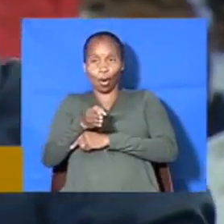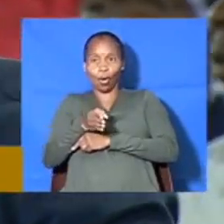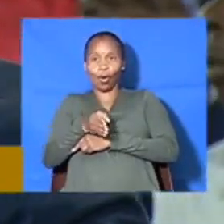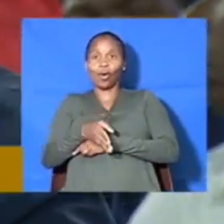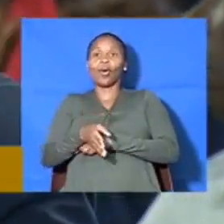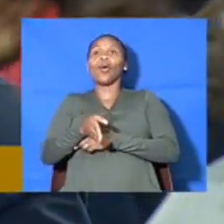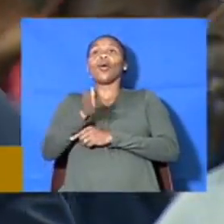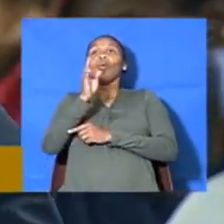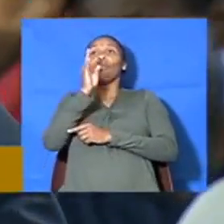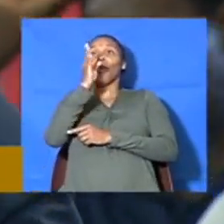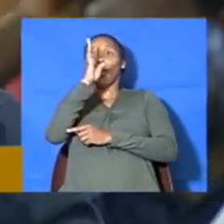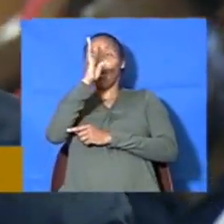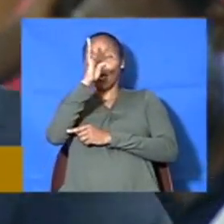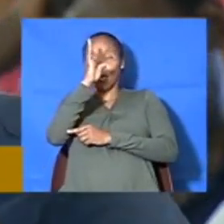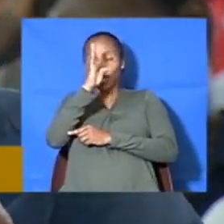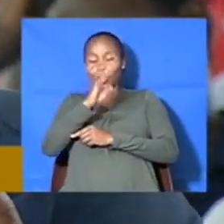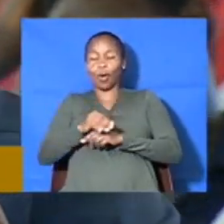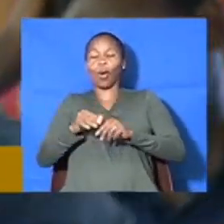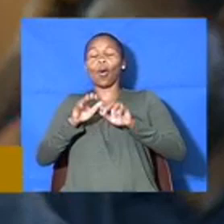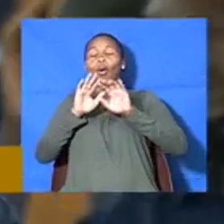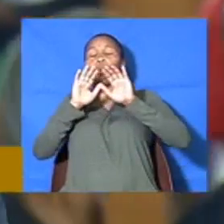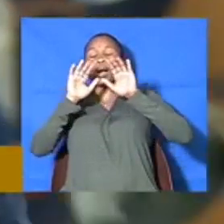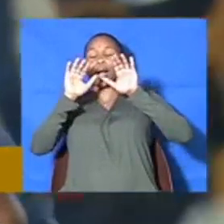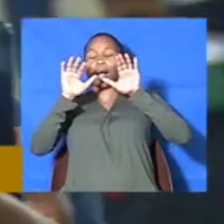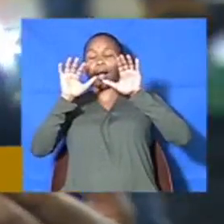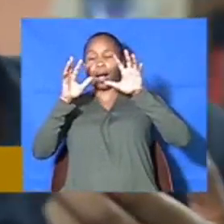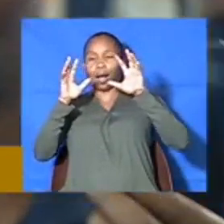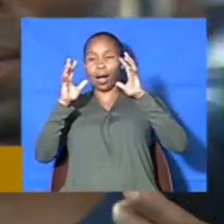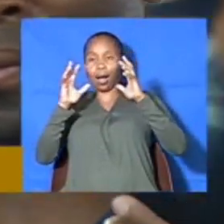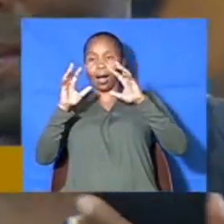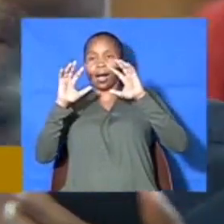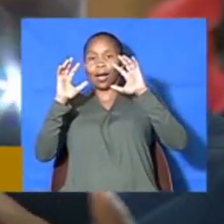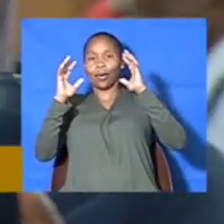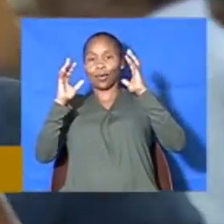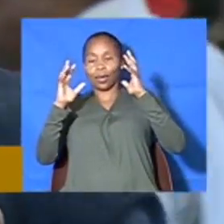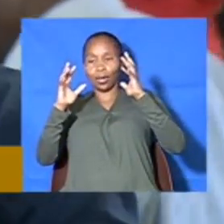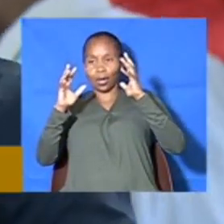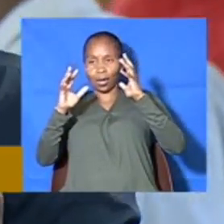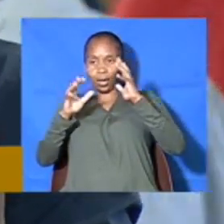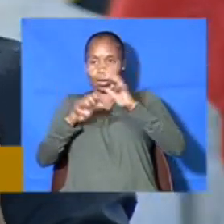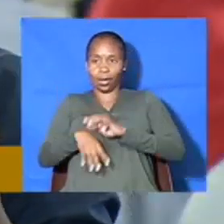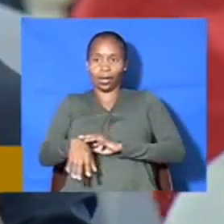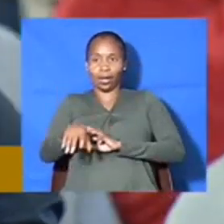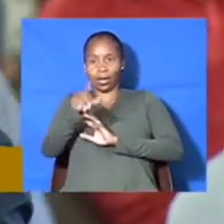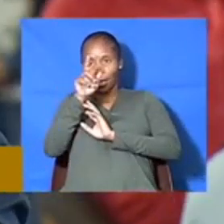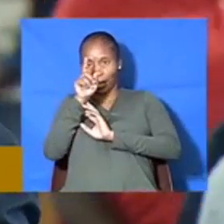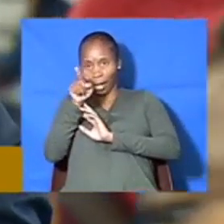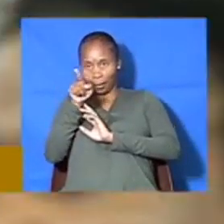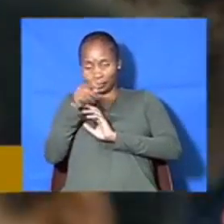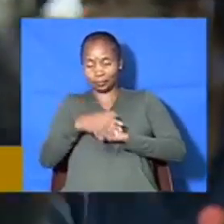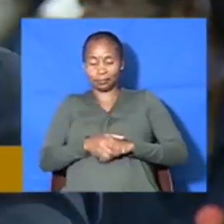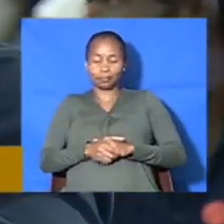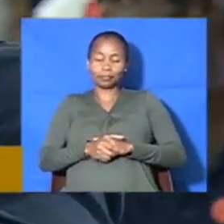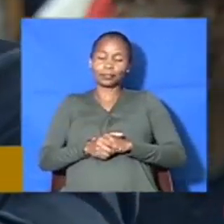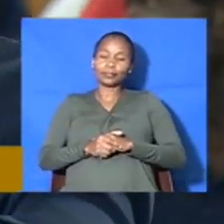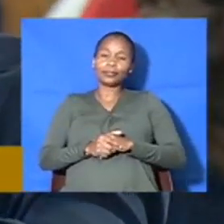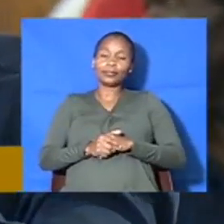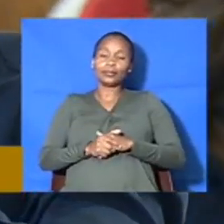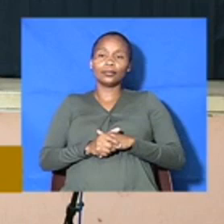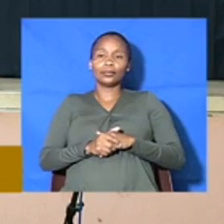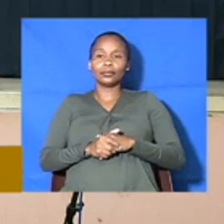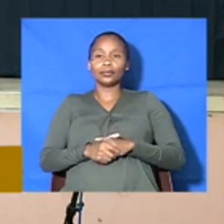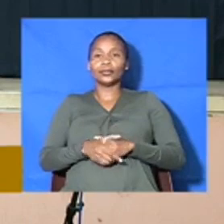and NHI will help them in that health center in Tzanin. But they can't move to Tzanin either.